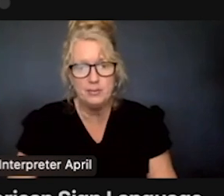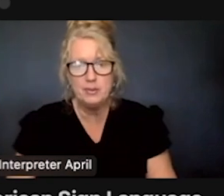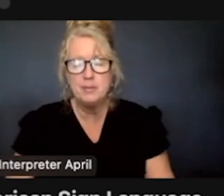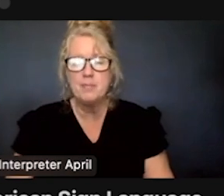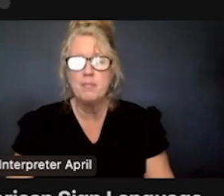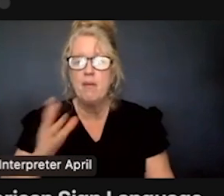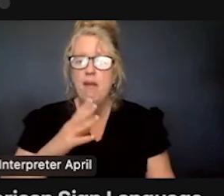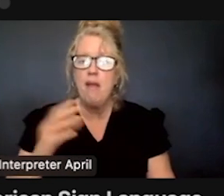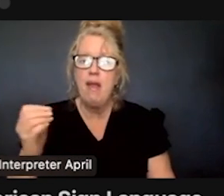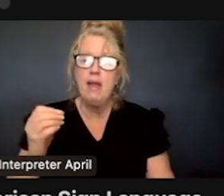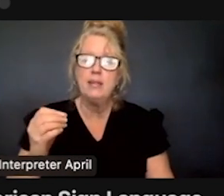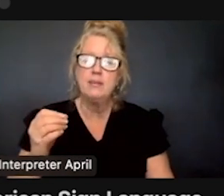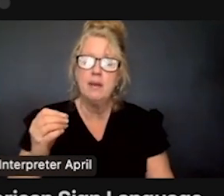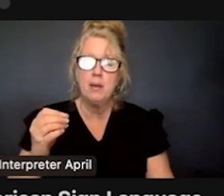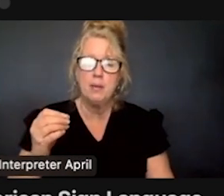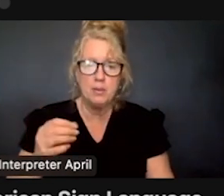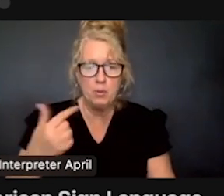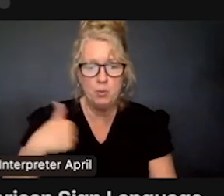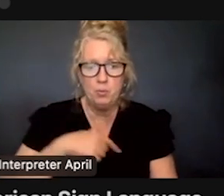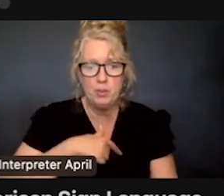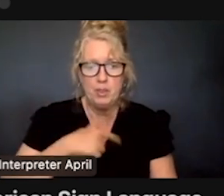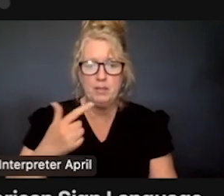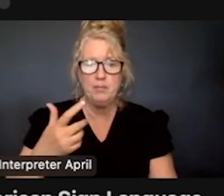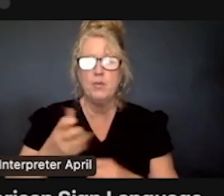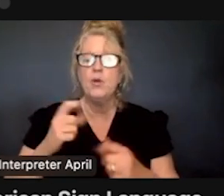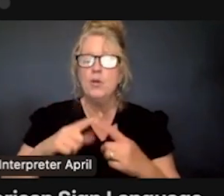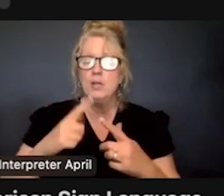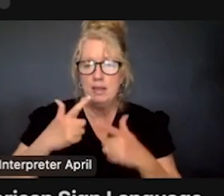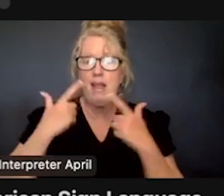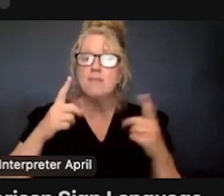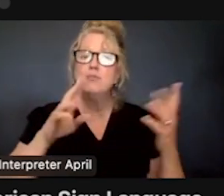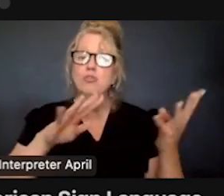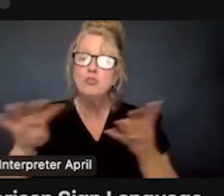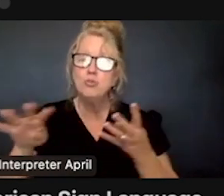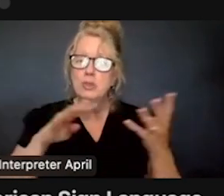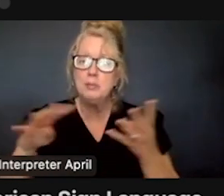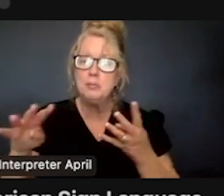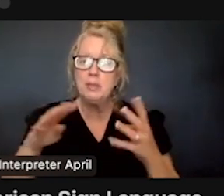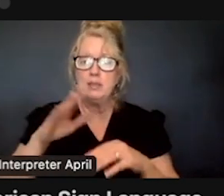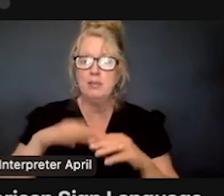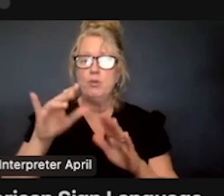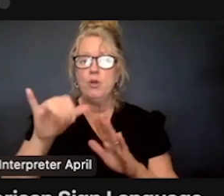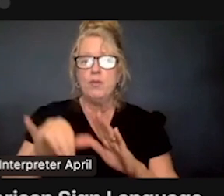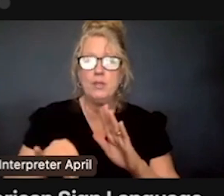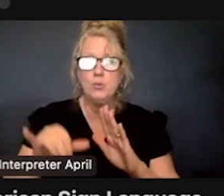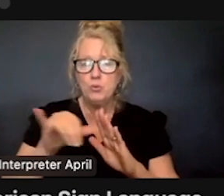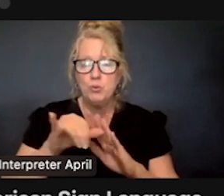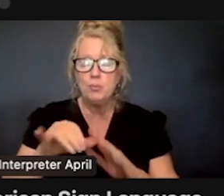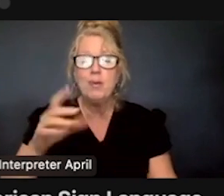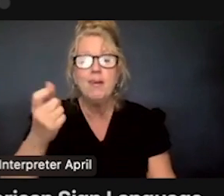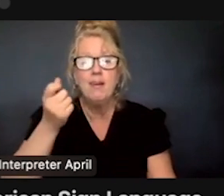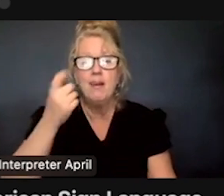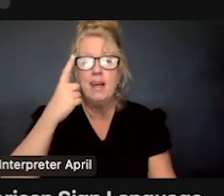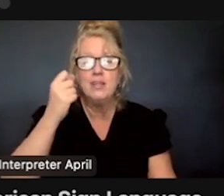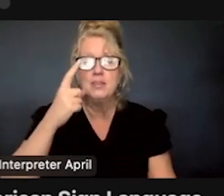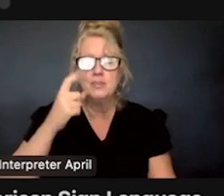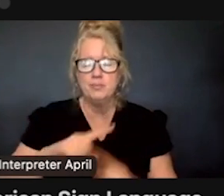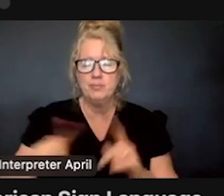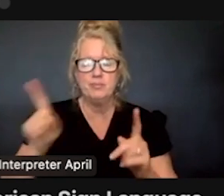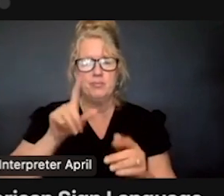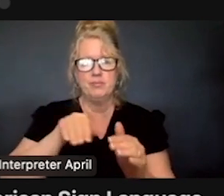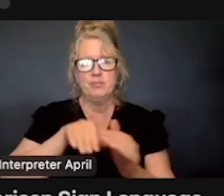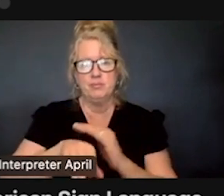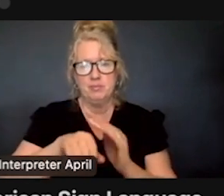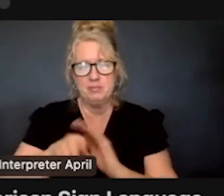And we've got live streaming on YouTube. So this can be accessed on YouTube if there's